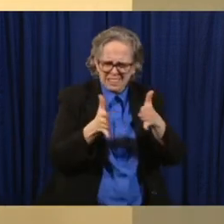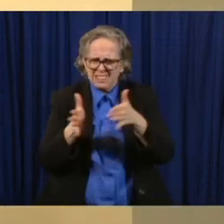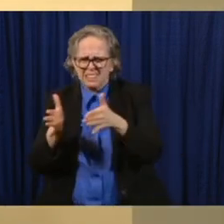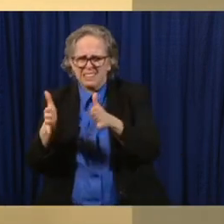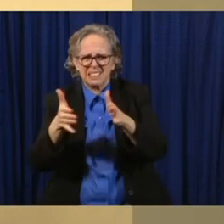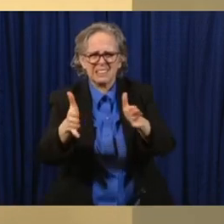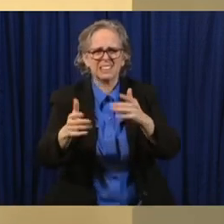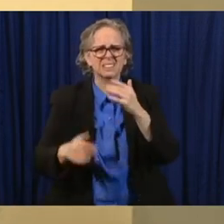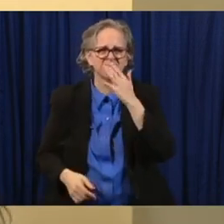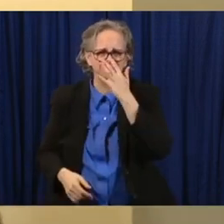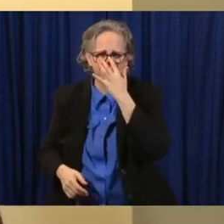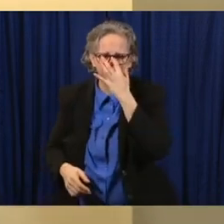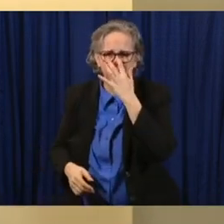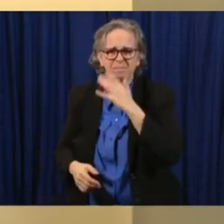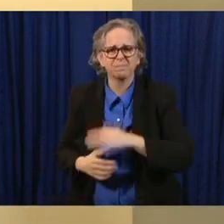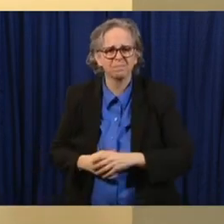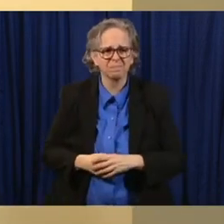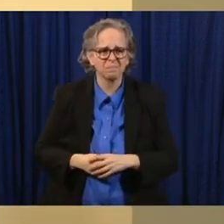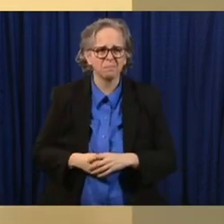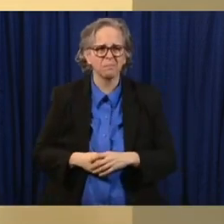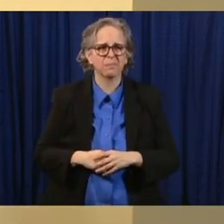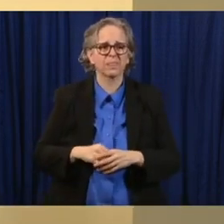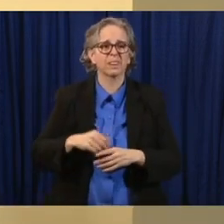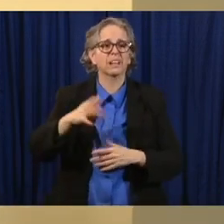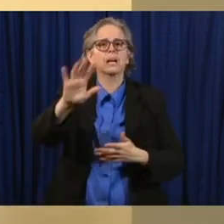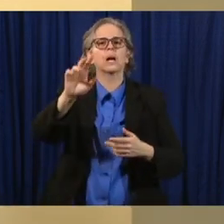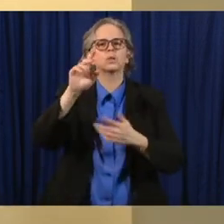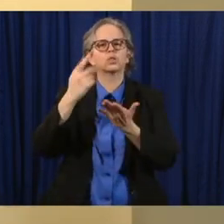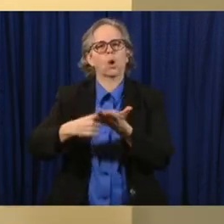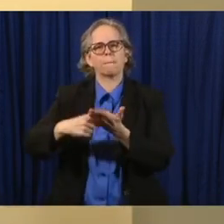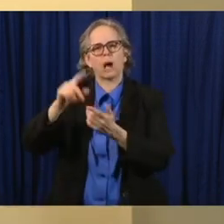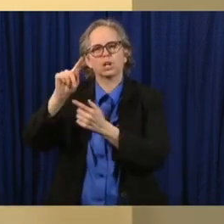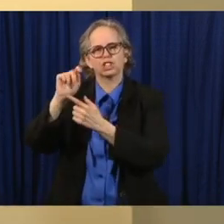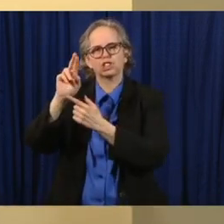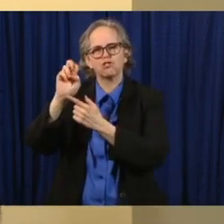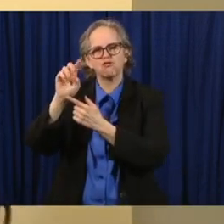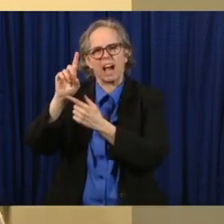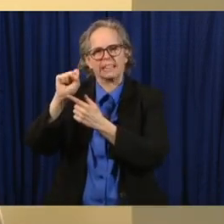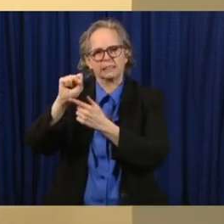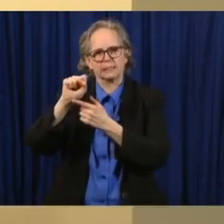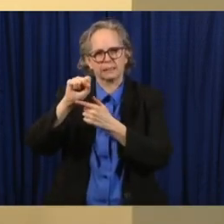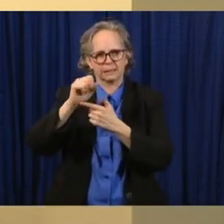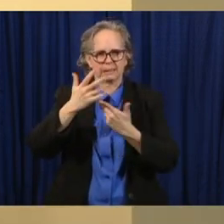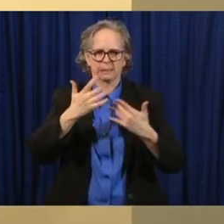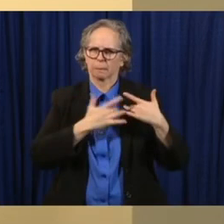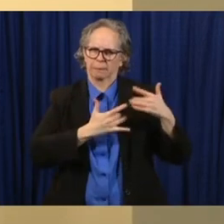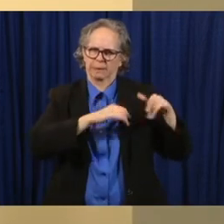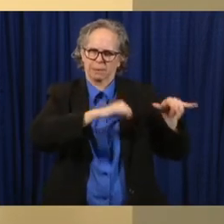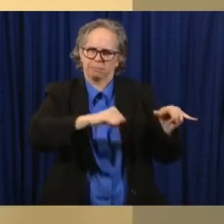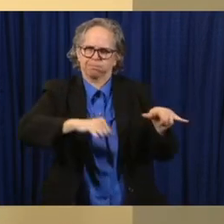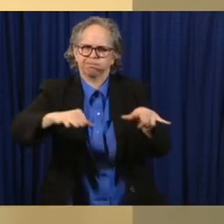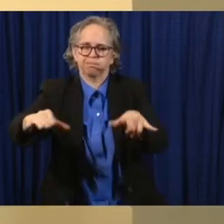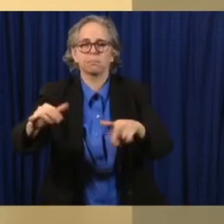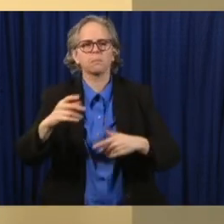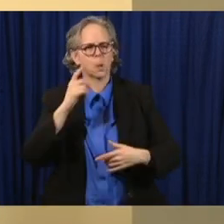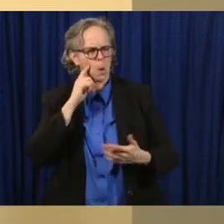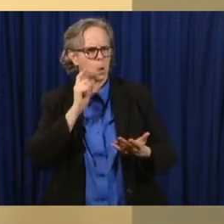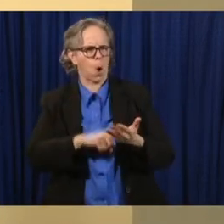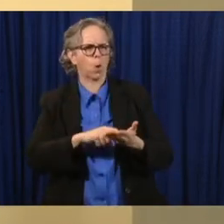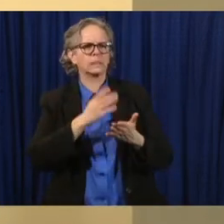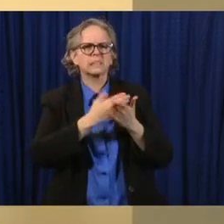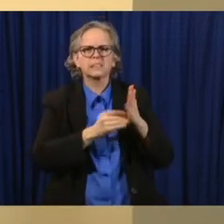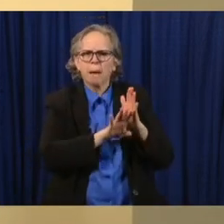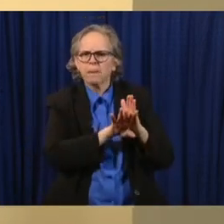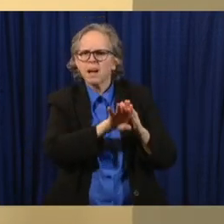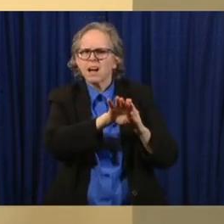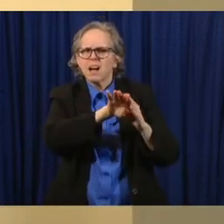So looking at our trend data with that in mind, we are seeing some upticks, and as that testing is expanded and we're